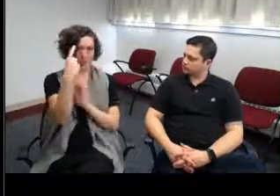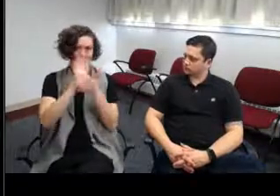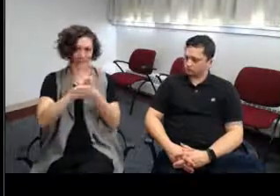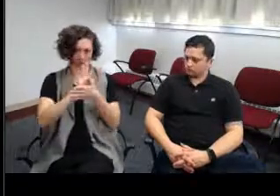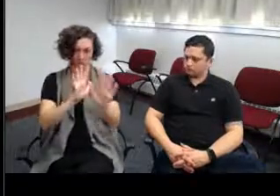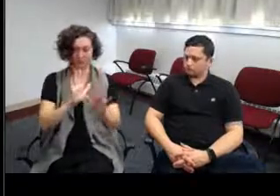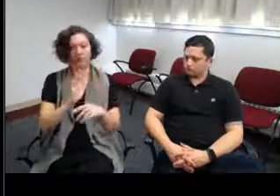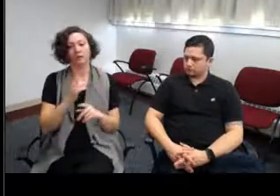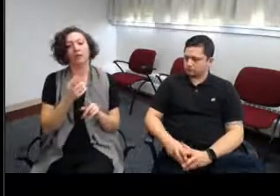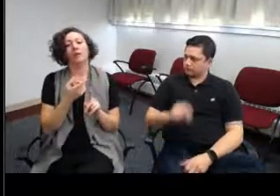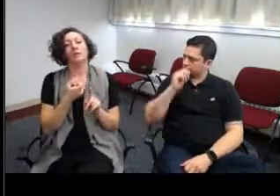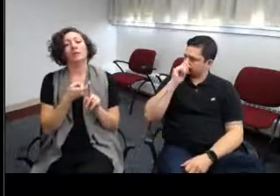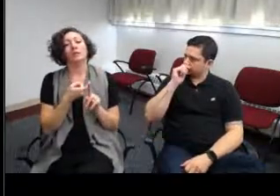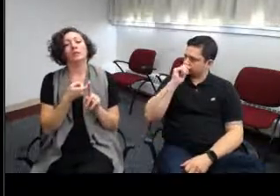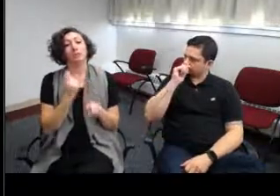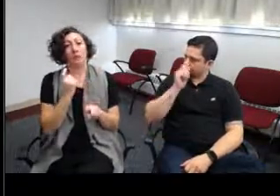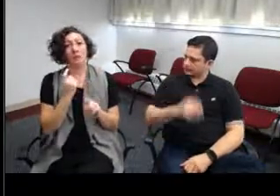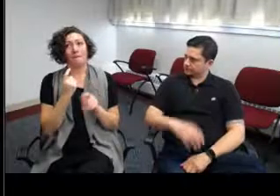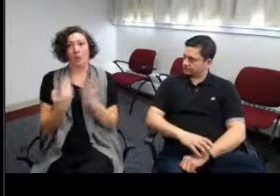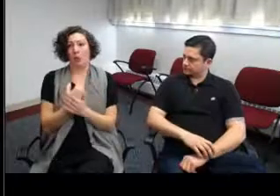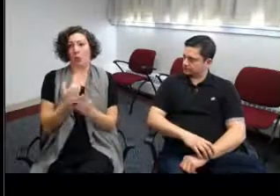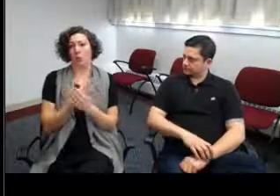So I do have one more video to show.